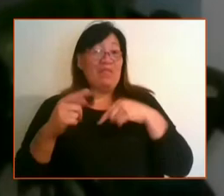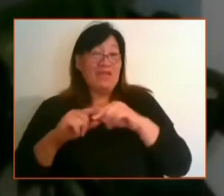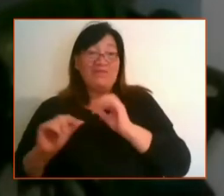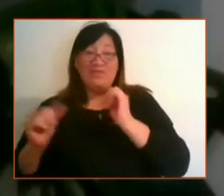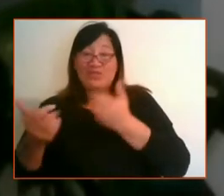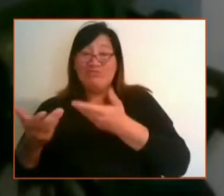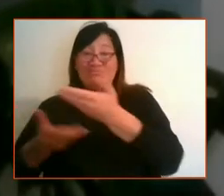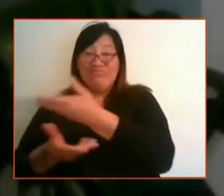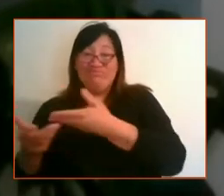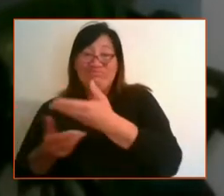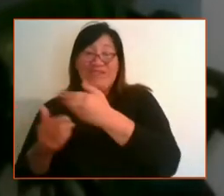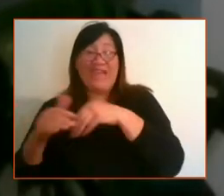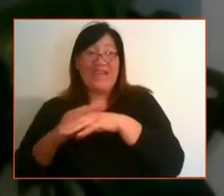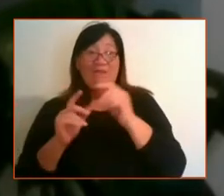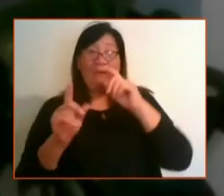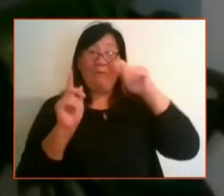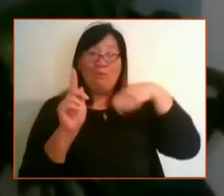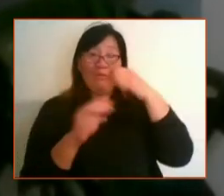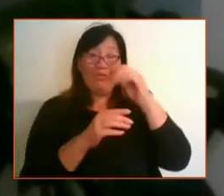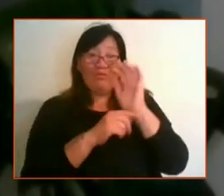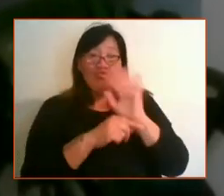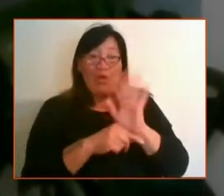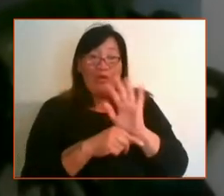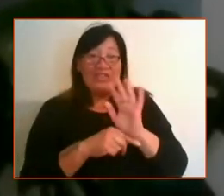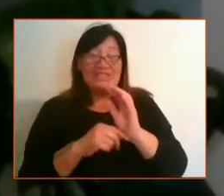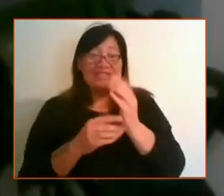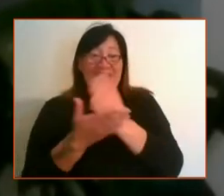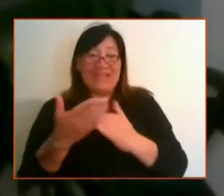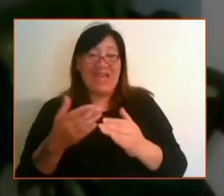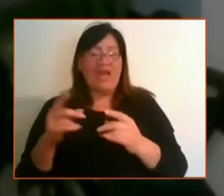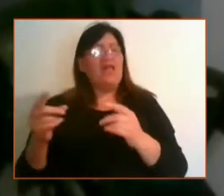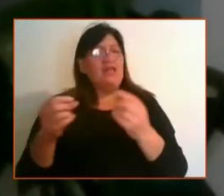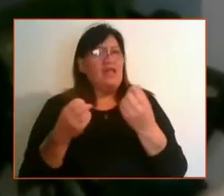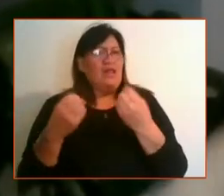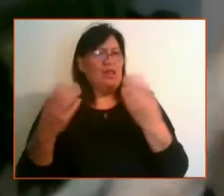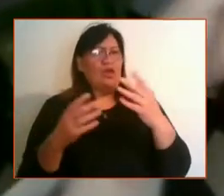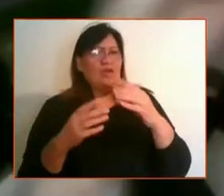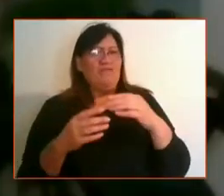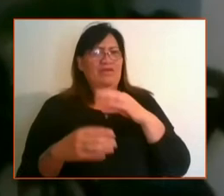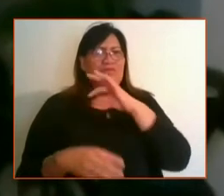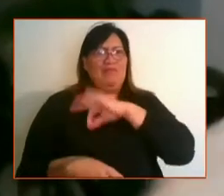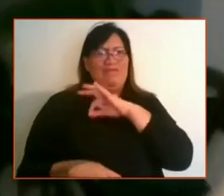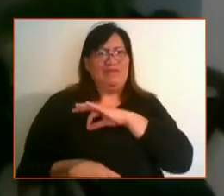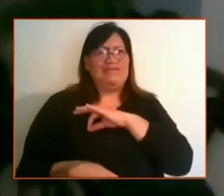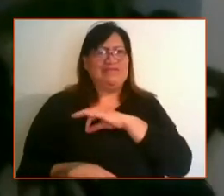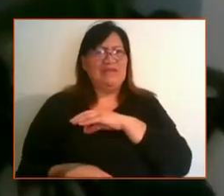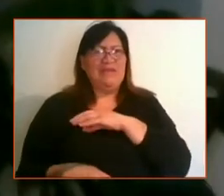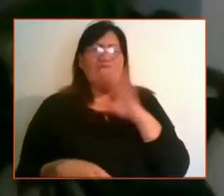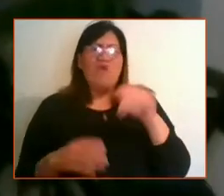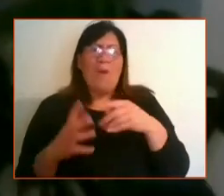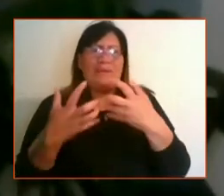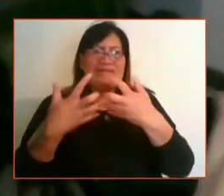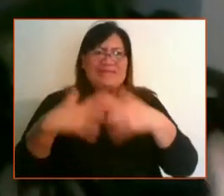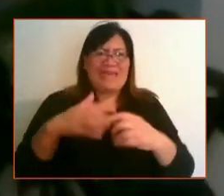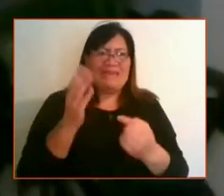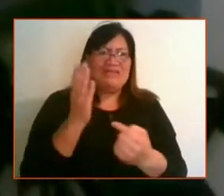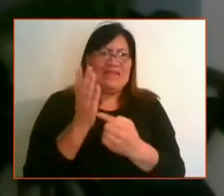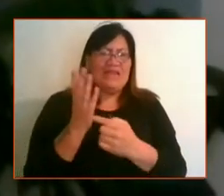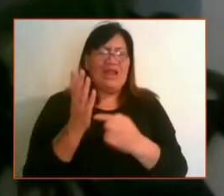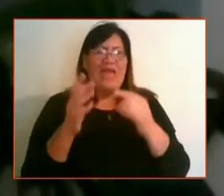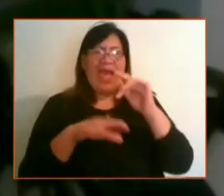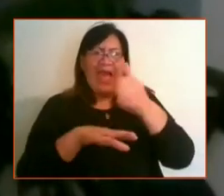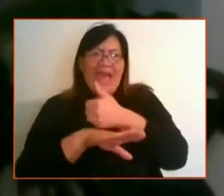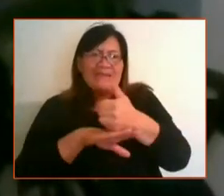those who operate in that sector, had huge amounts of buy-in with all of those from techies through to actors through